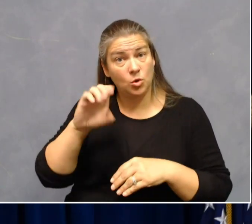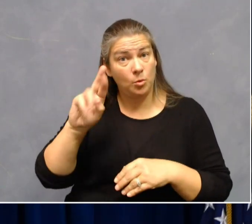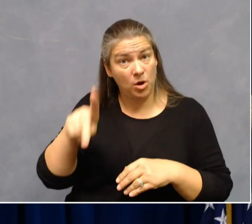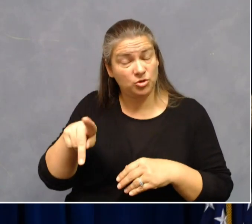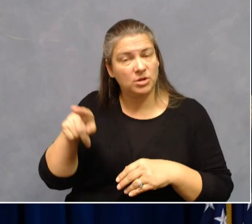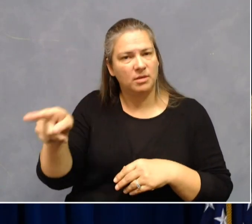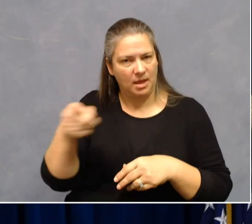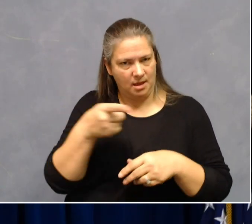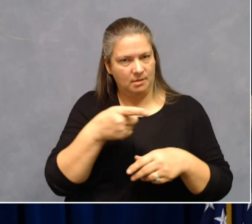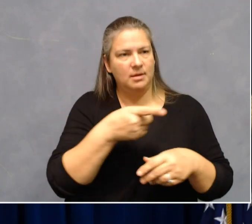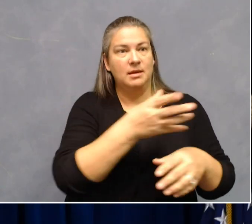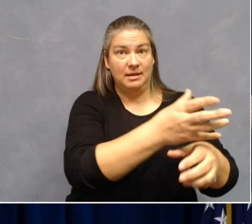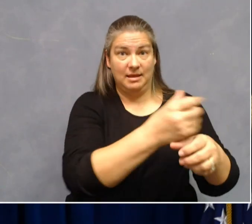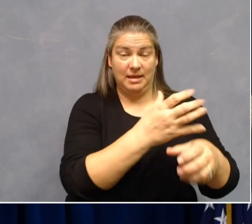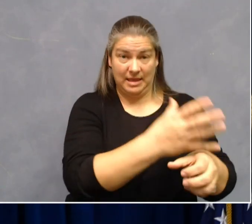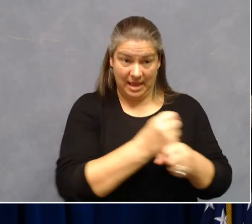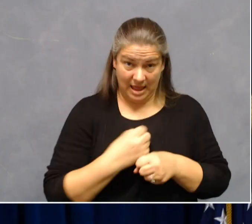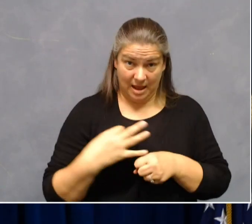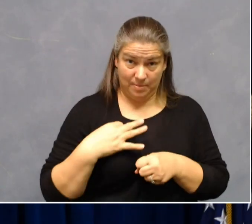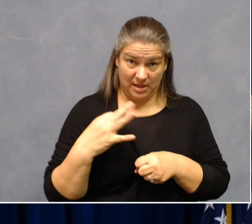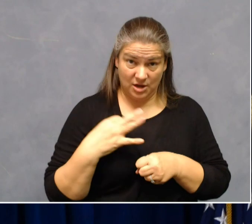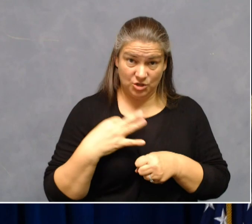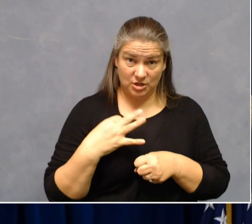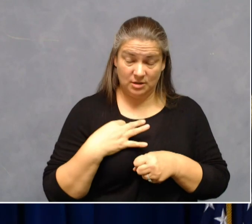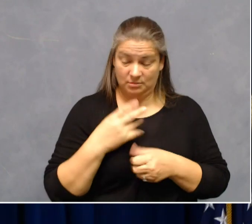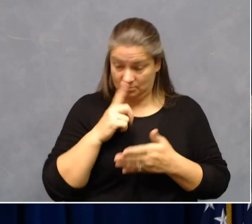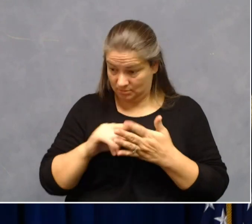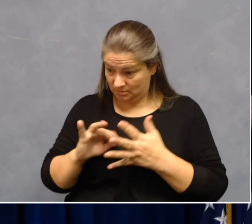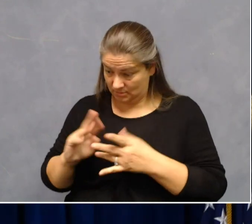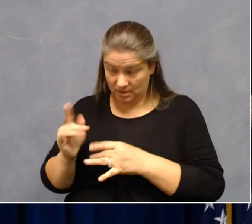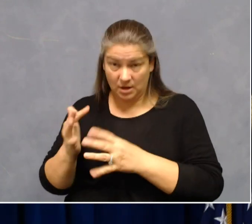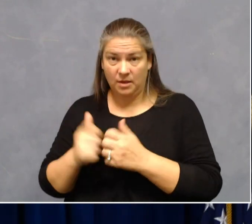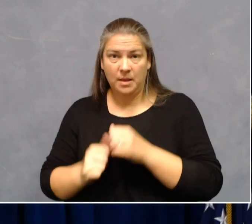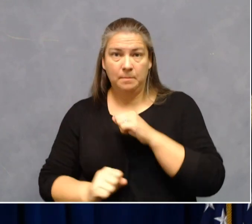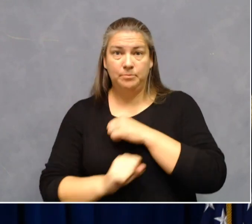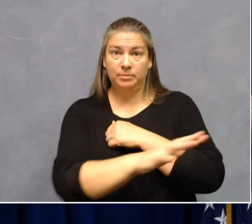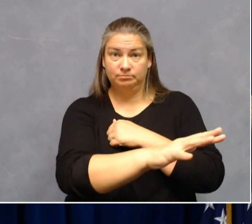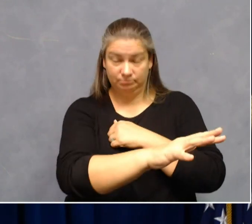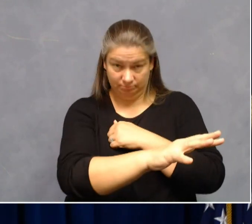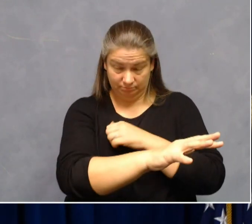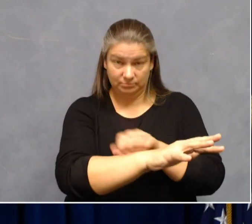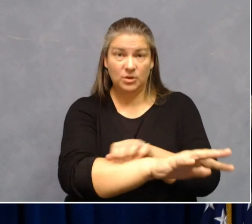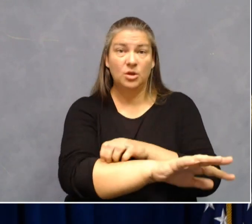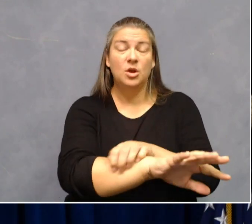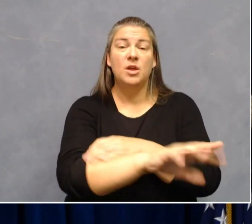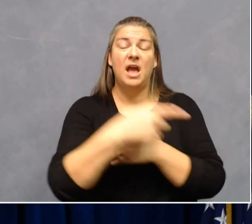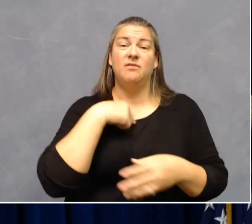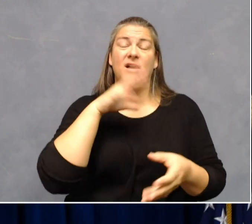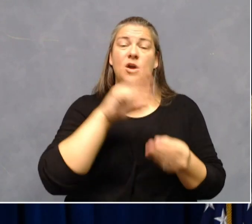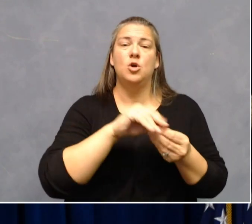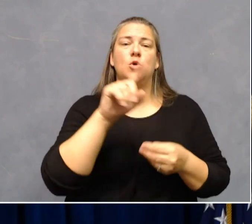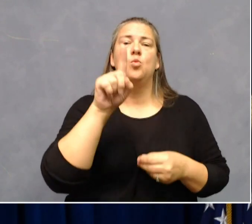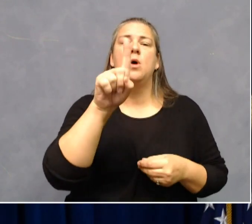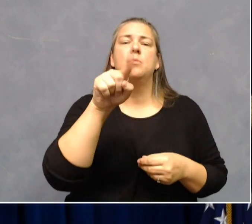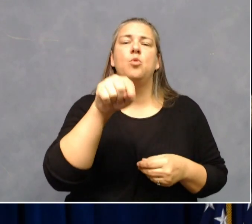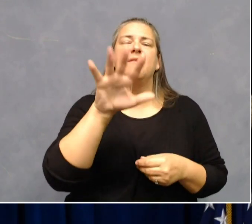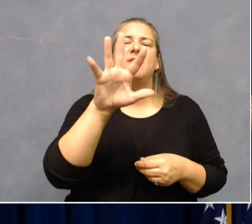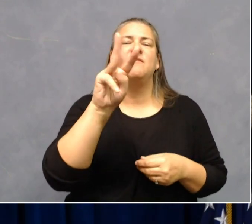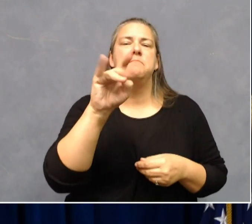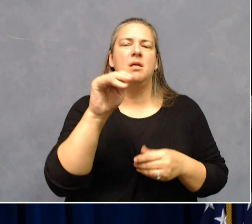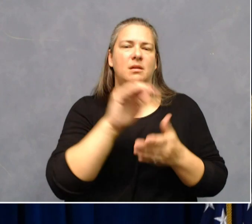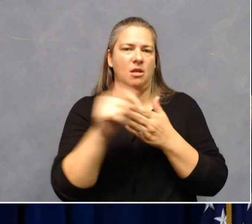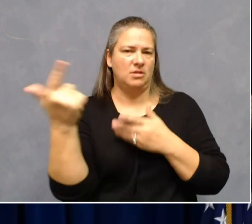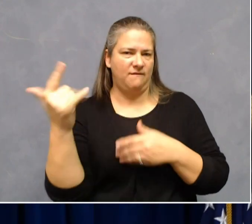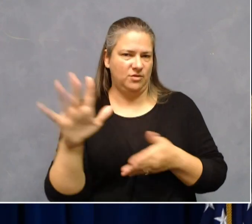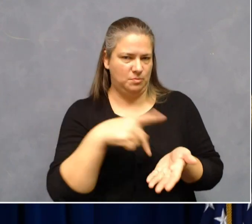out. They've sent actual payments thus far to 408 landlords, totaling $1.5 million. And we're pushing for this pace